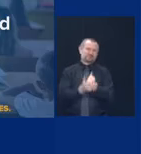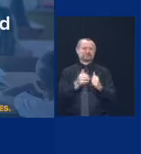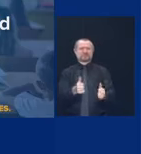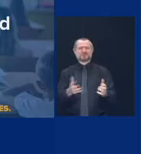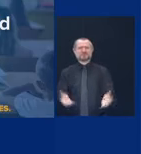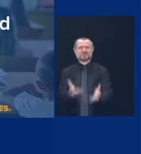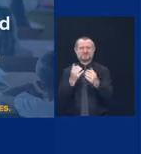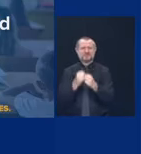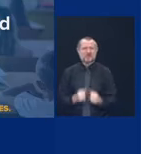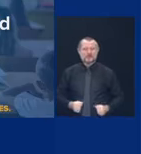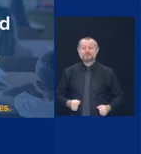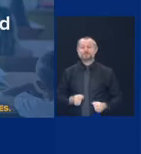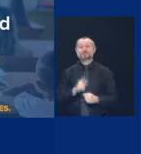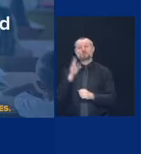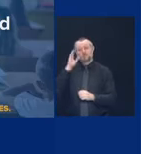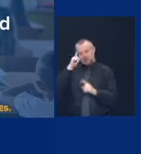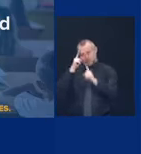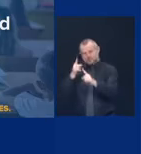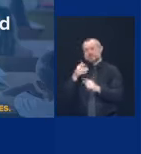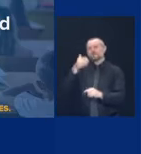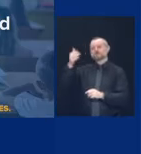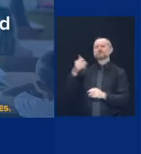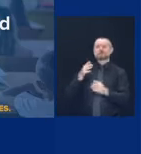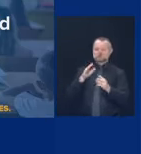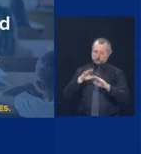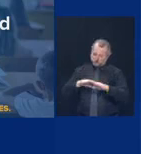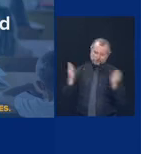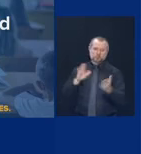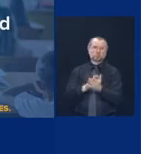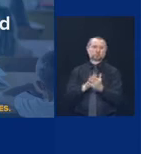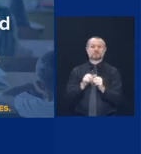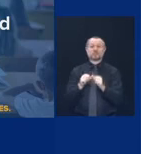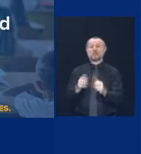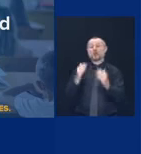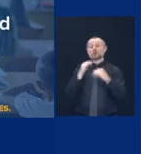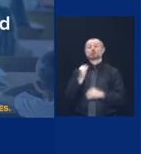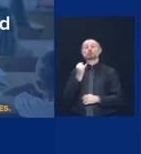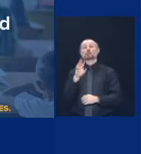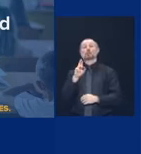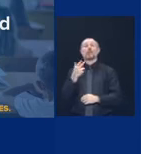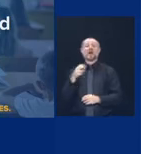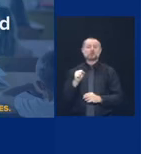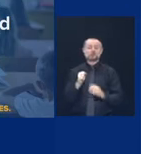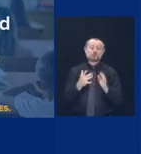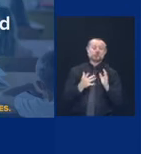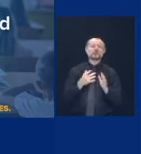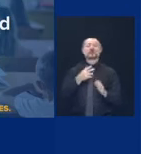we want to keep schools open. Junior high and high is a different story.